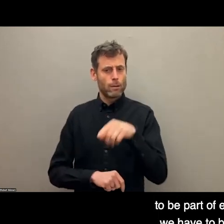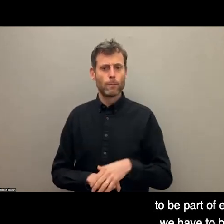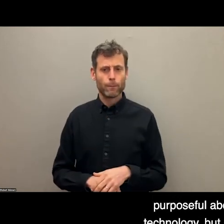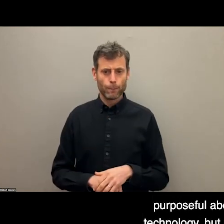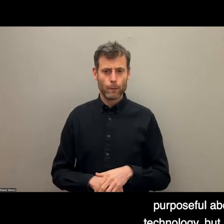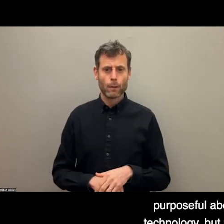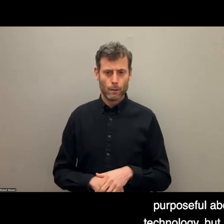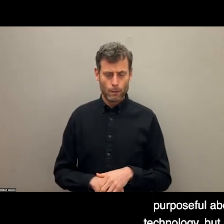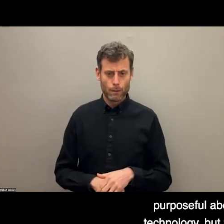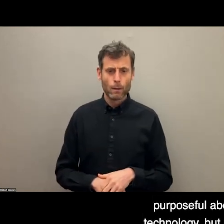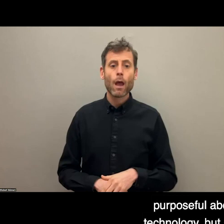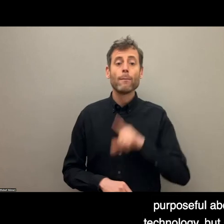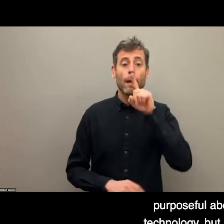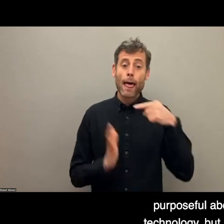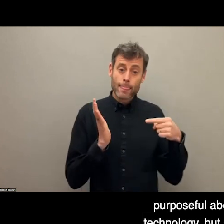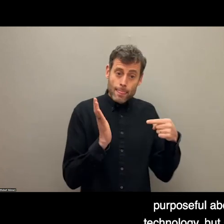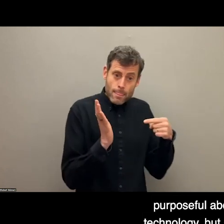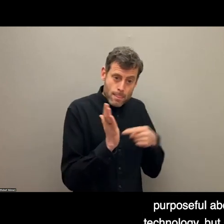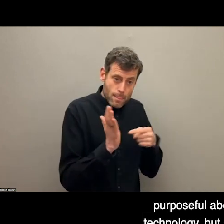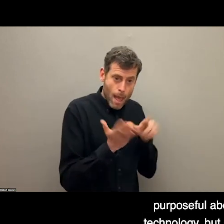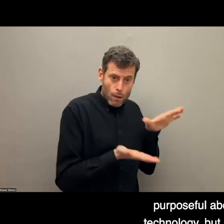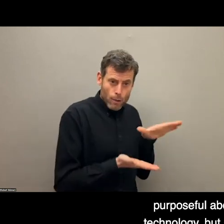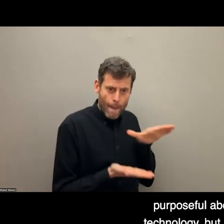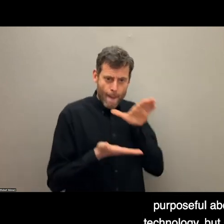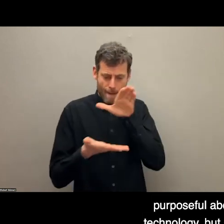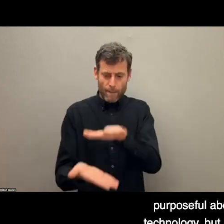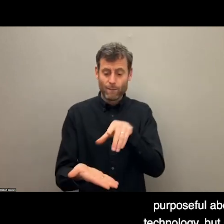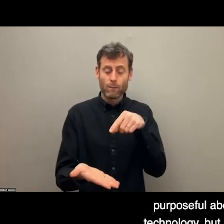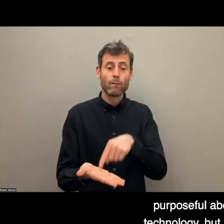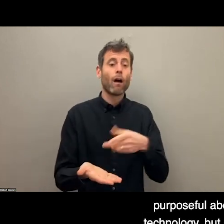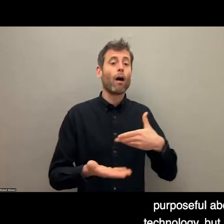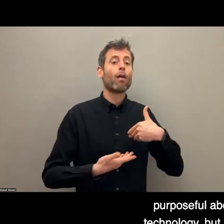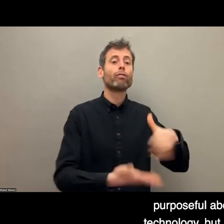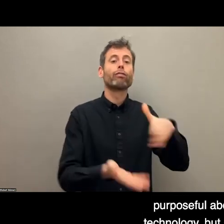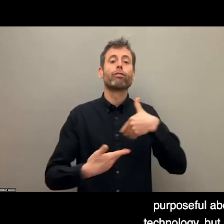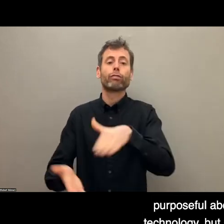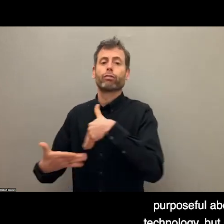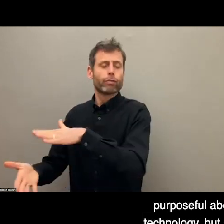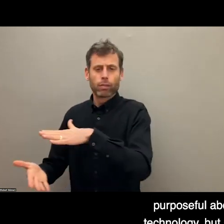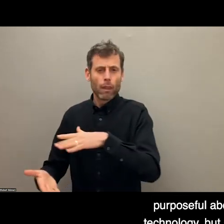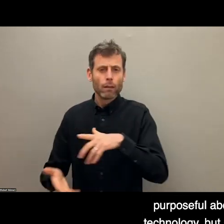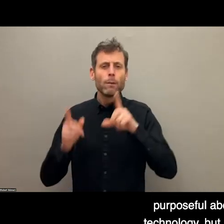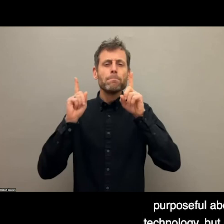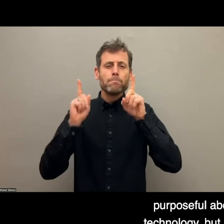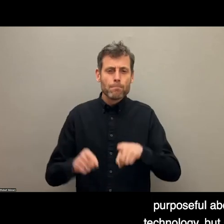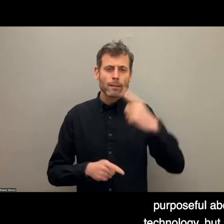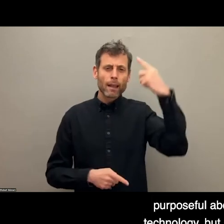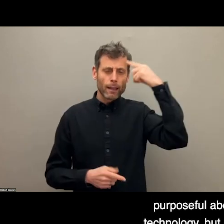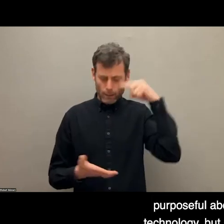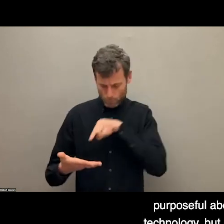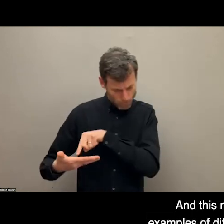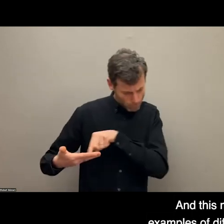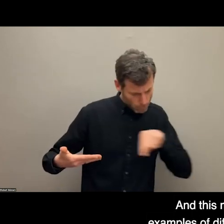and we have to be purposeful about making sure we use the right technology, but also that we use it in the right